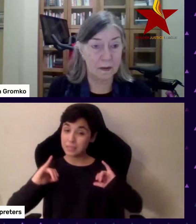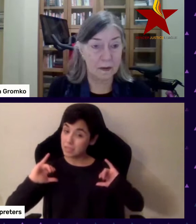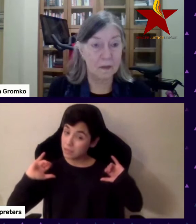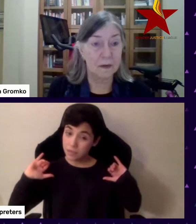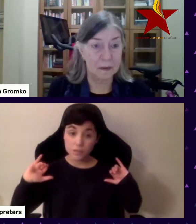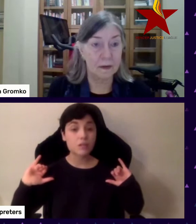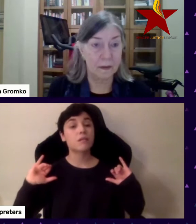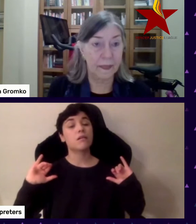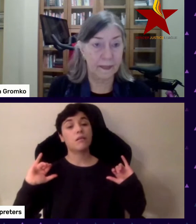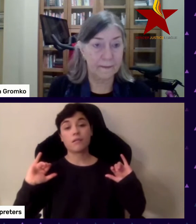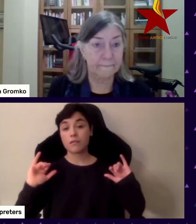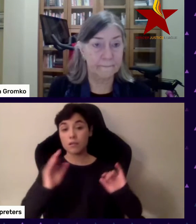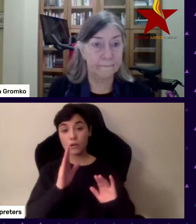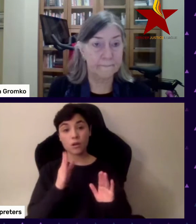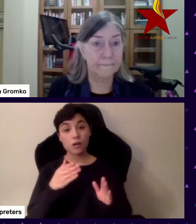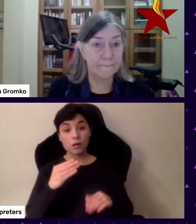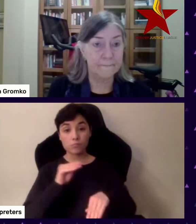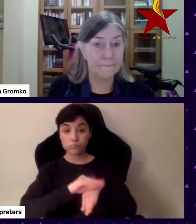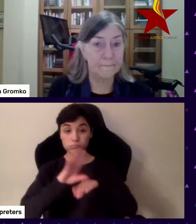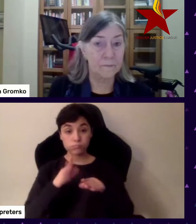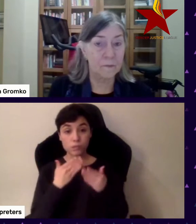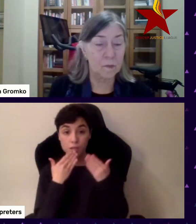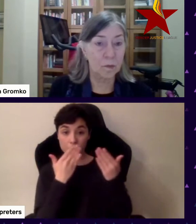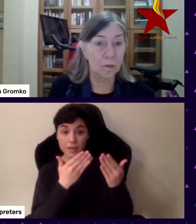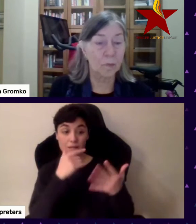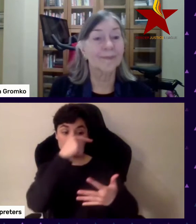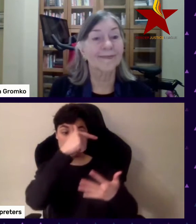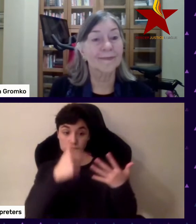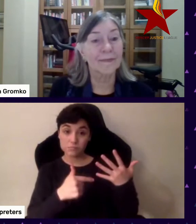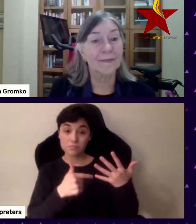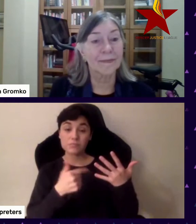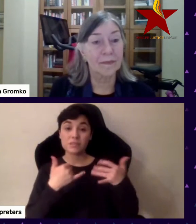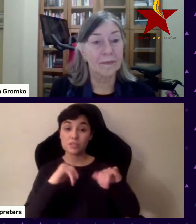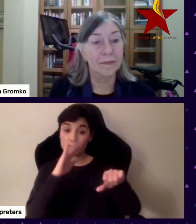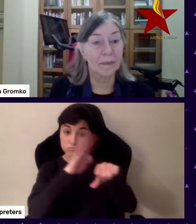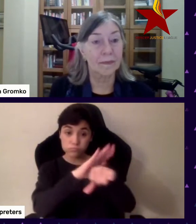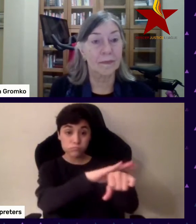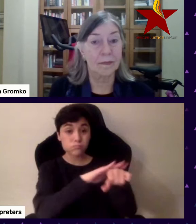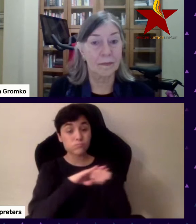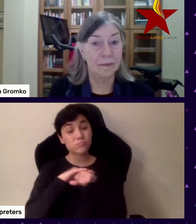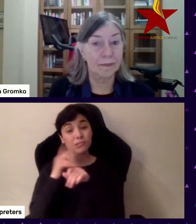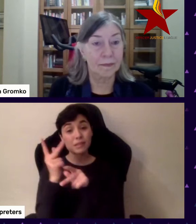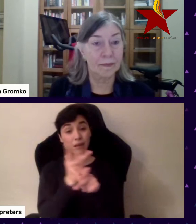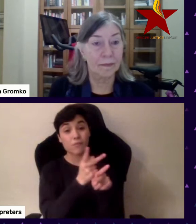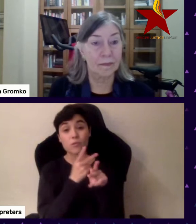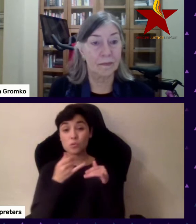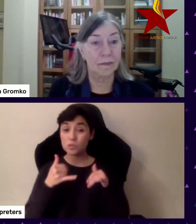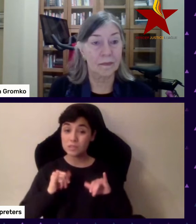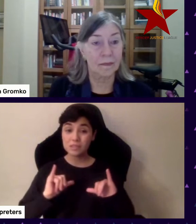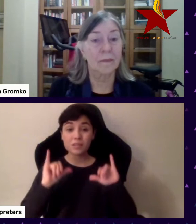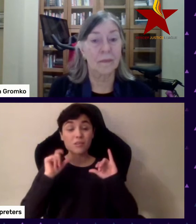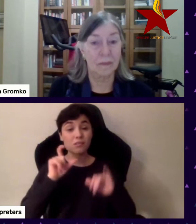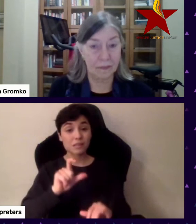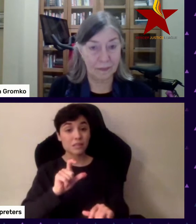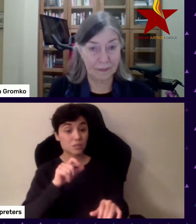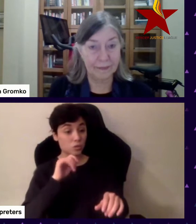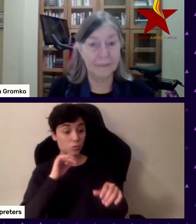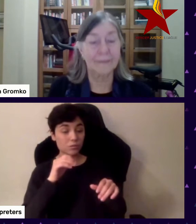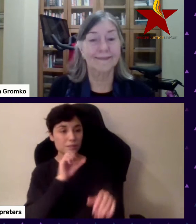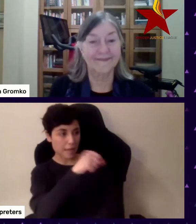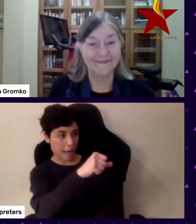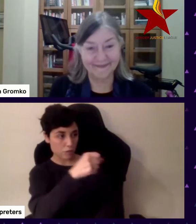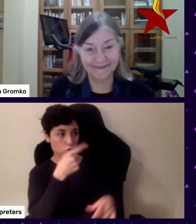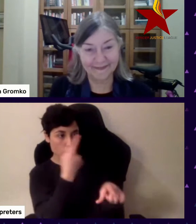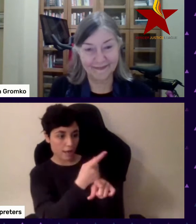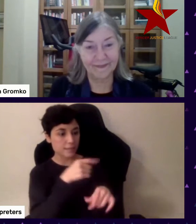precautions. Exactly. I was just going to say the same thing. Yeah. So if you get your vaccine, you still need to practice social distancing,